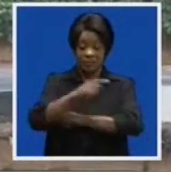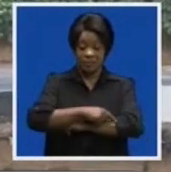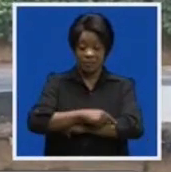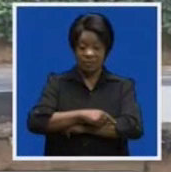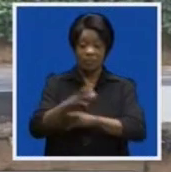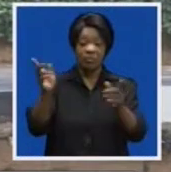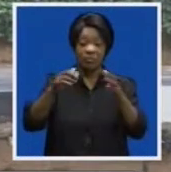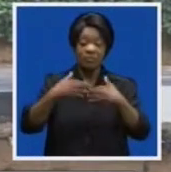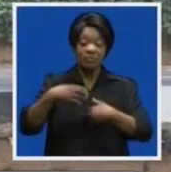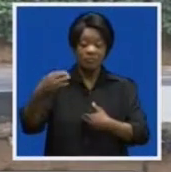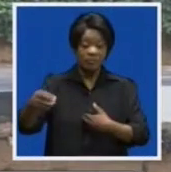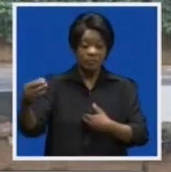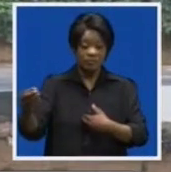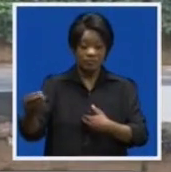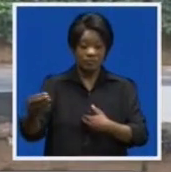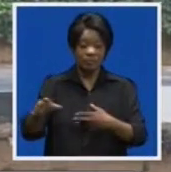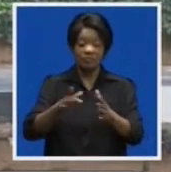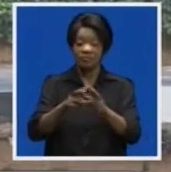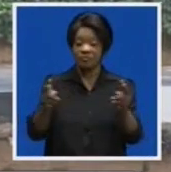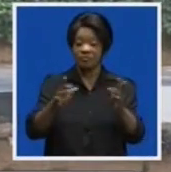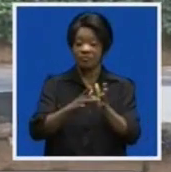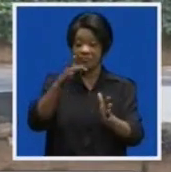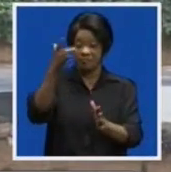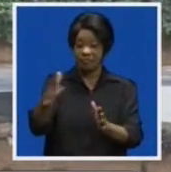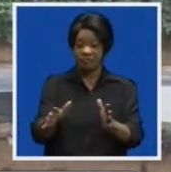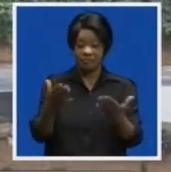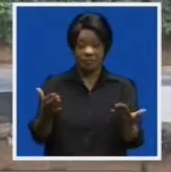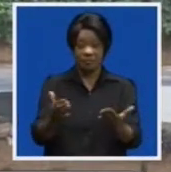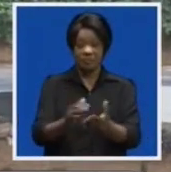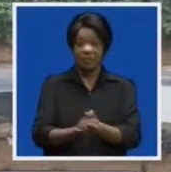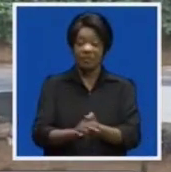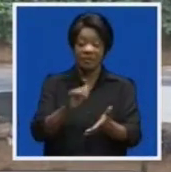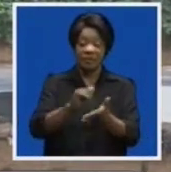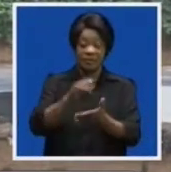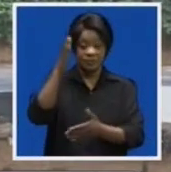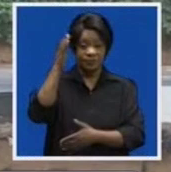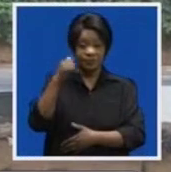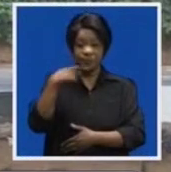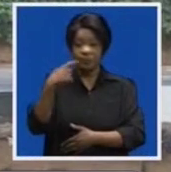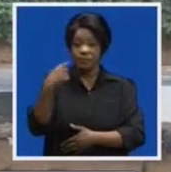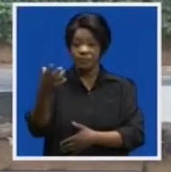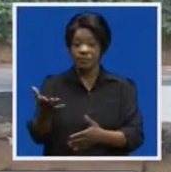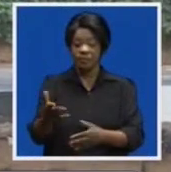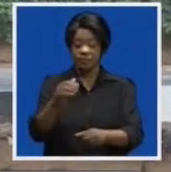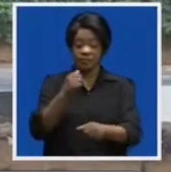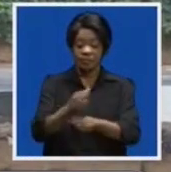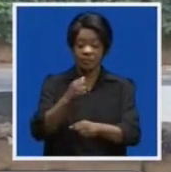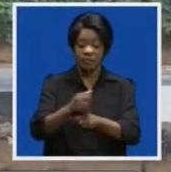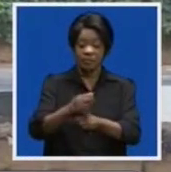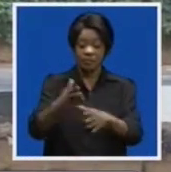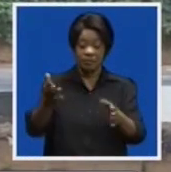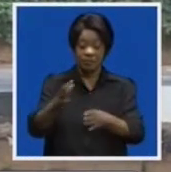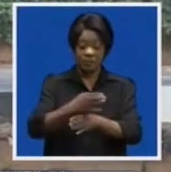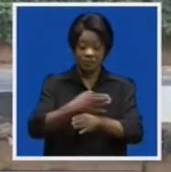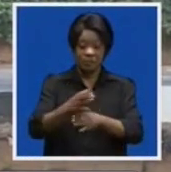expensive to switch off even for 48 hours. This is why we've said, look, even in the wake of load shedding, I think our